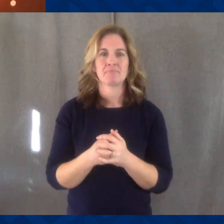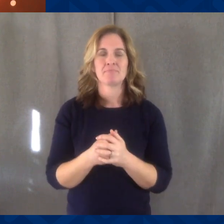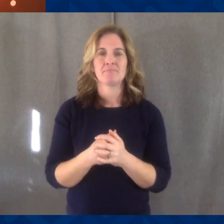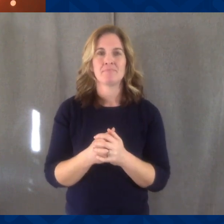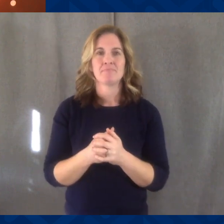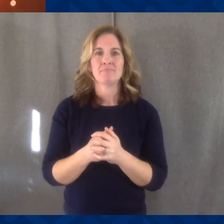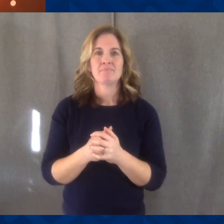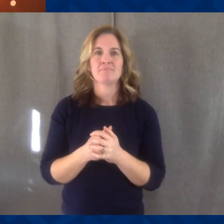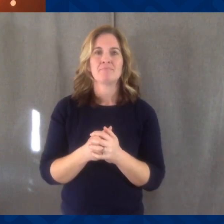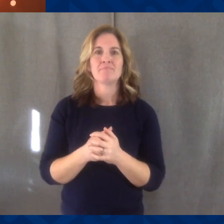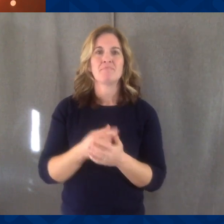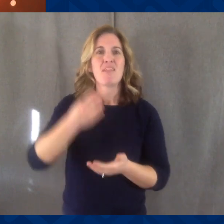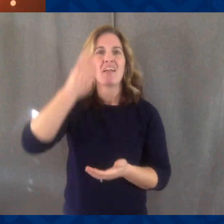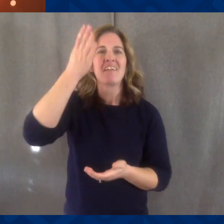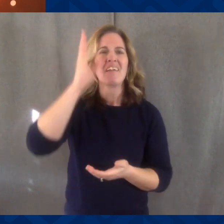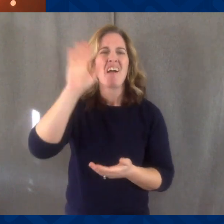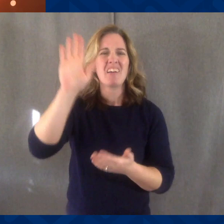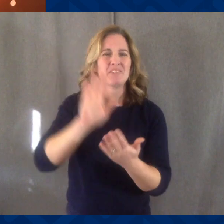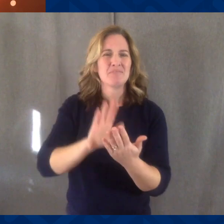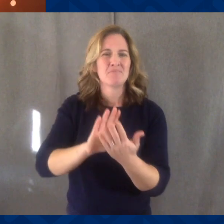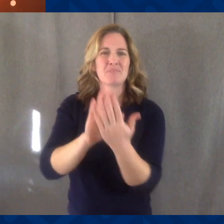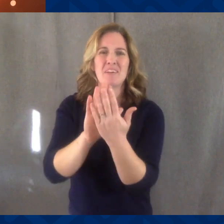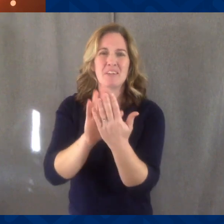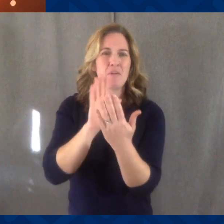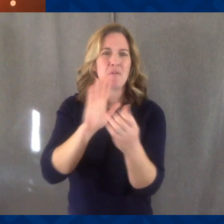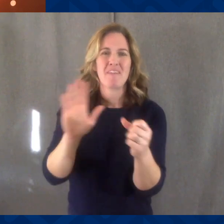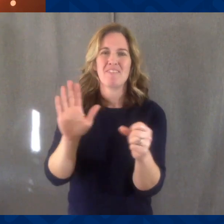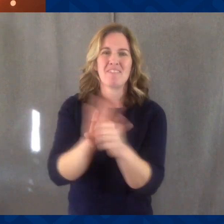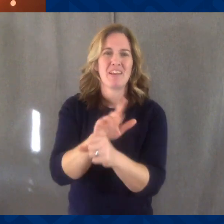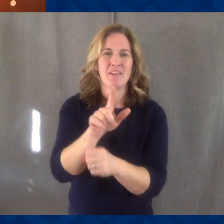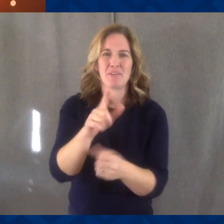that you would be filled with God's presence this week,